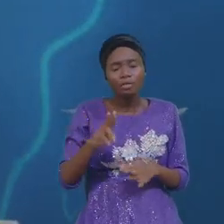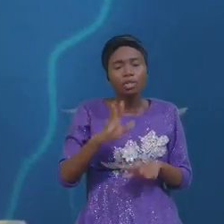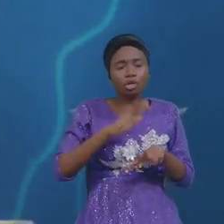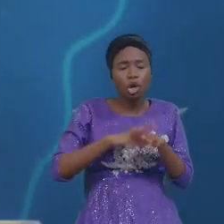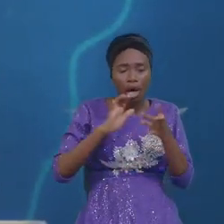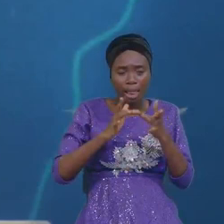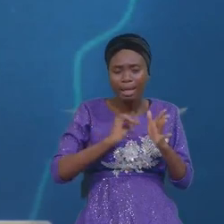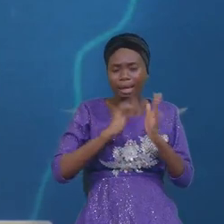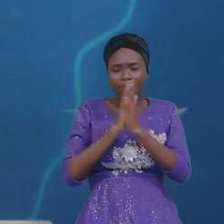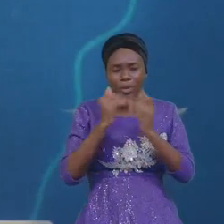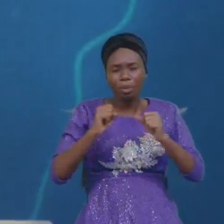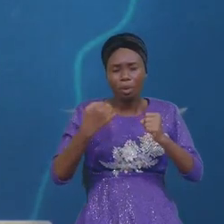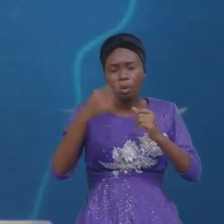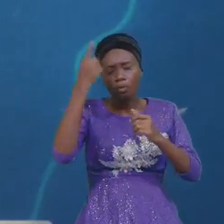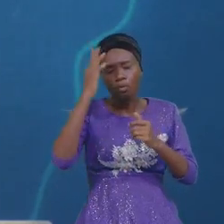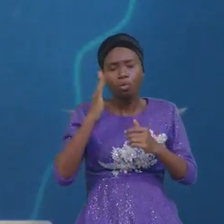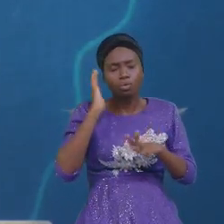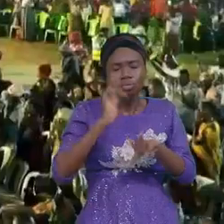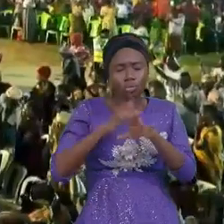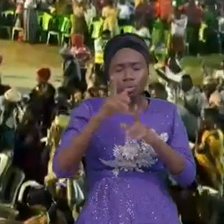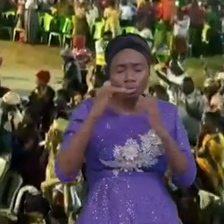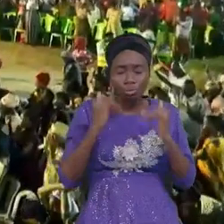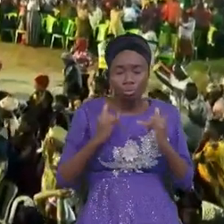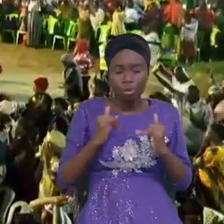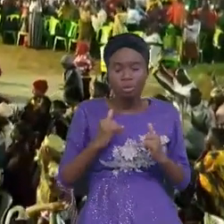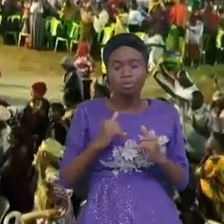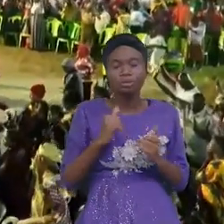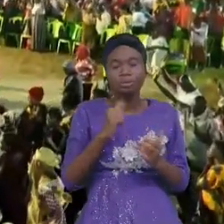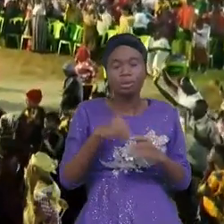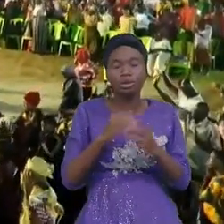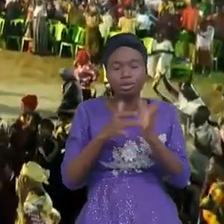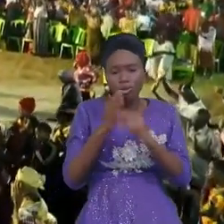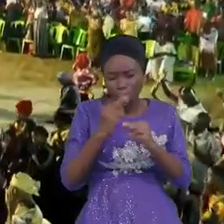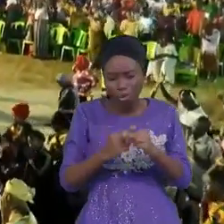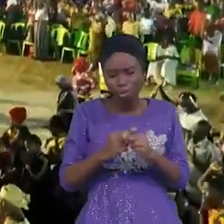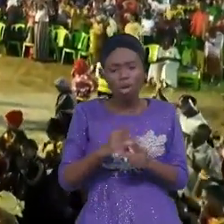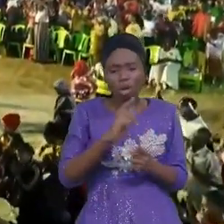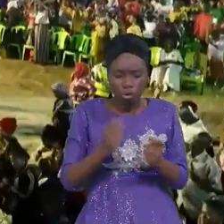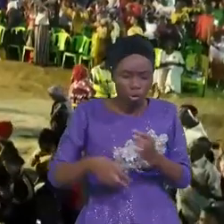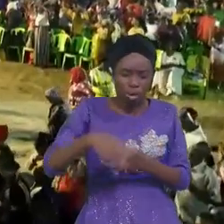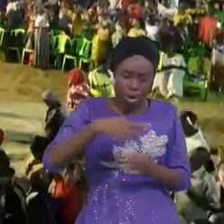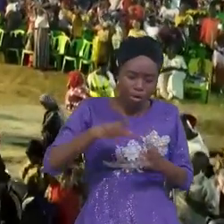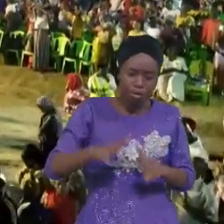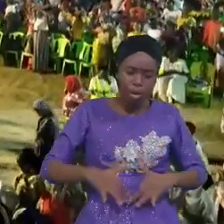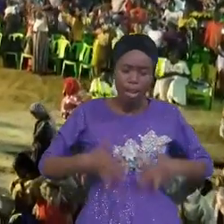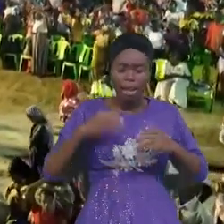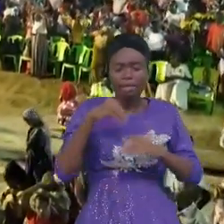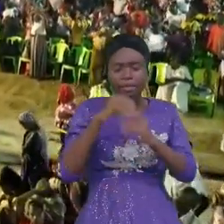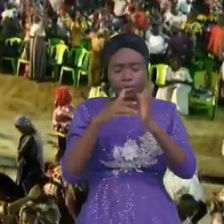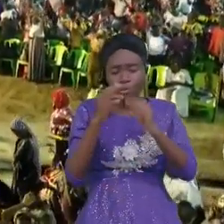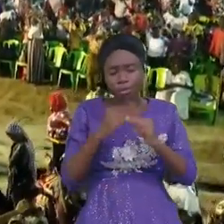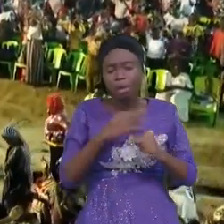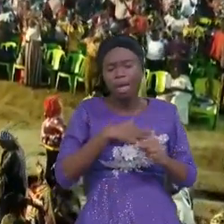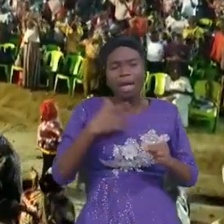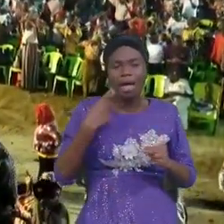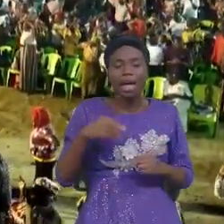pray the power of God touches you right now. Turns around your life right now, and the